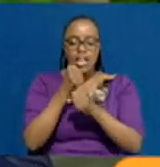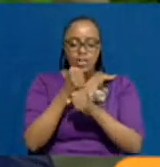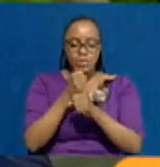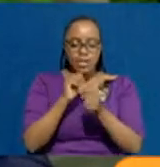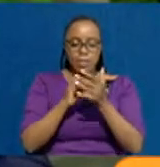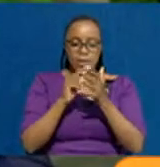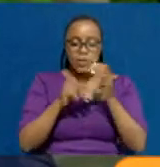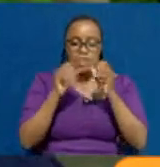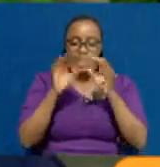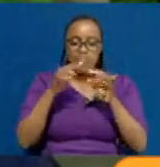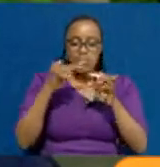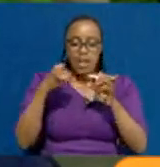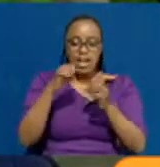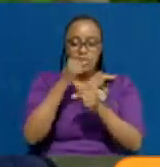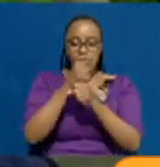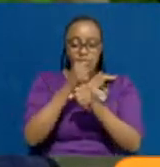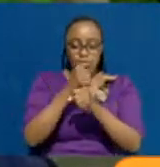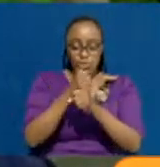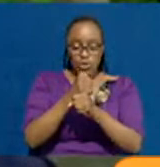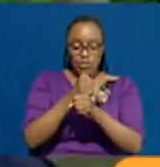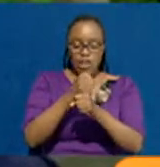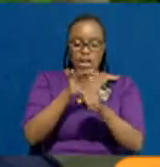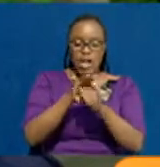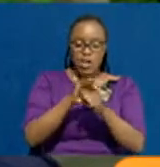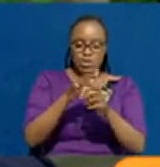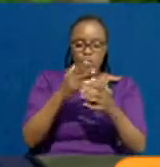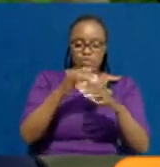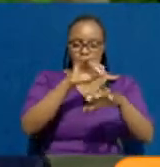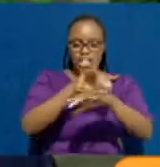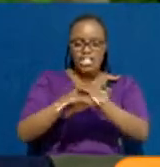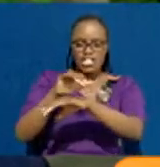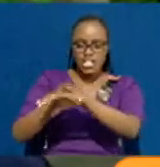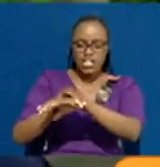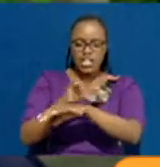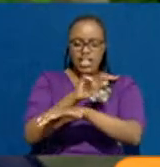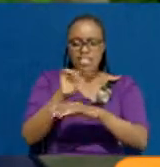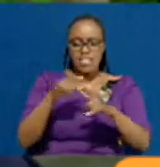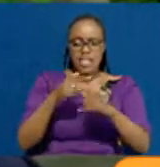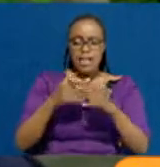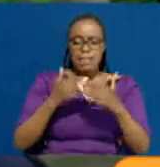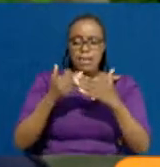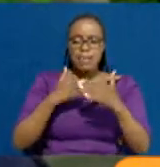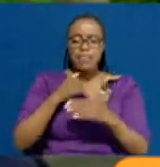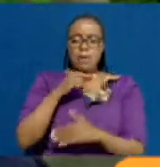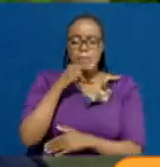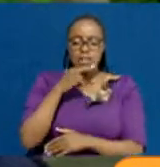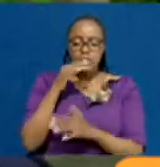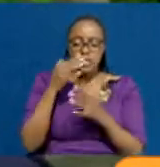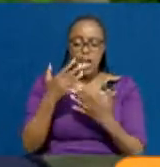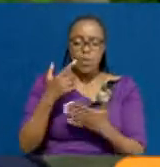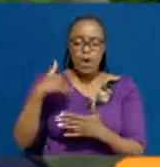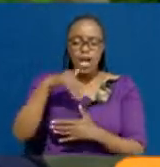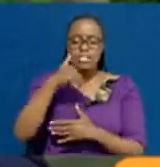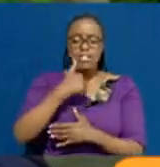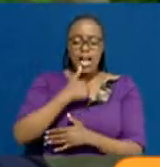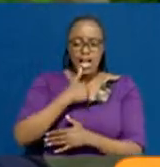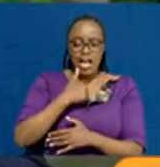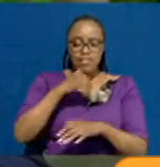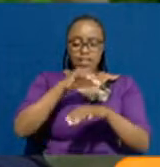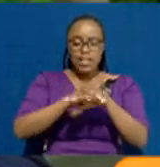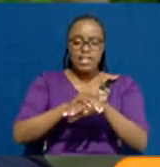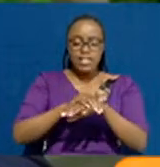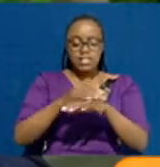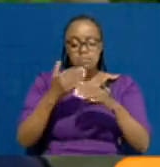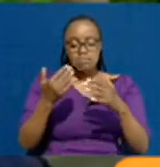So if we do mass campaigns or outreaches, and I mentioned the statistics, how we've been able to get